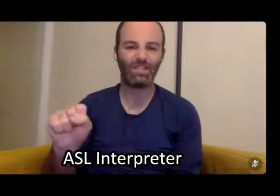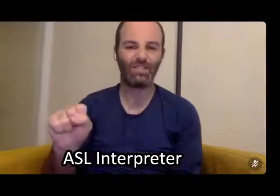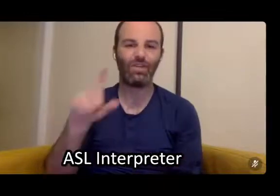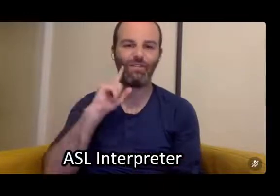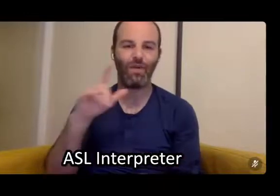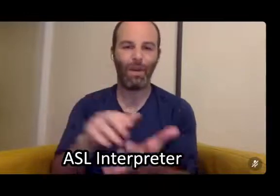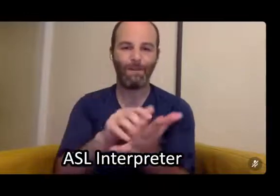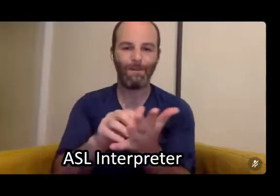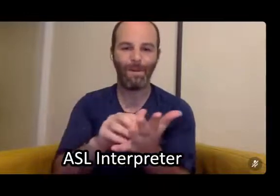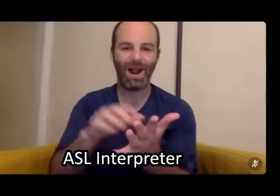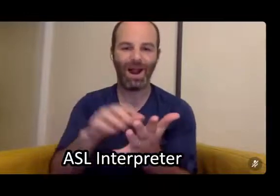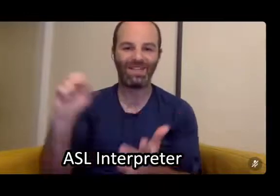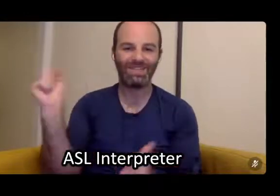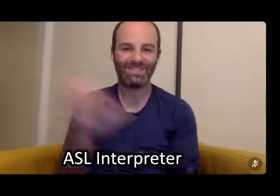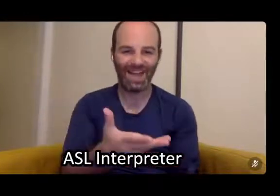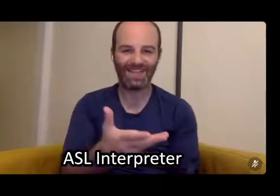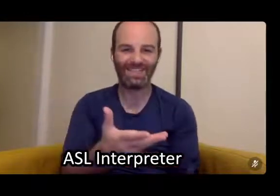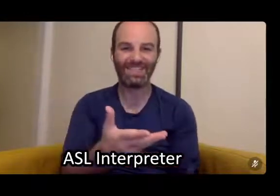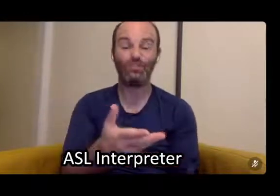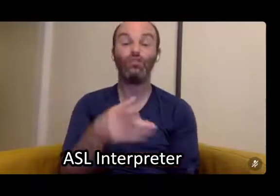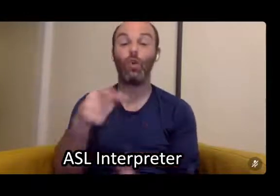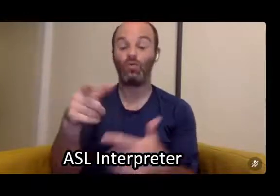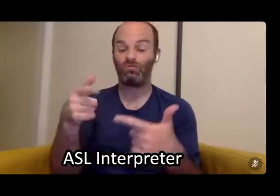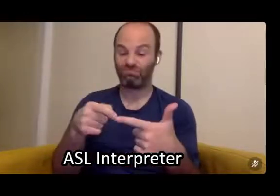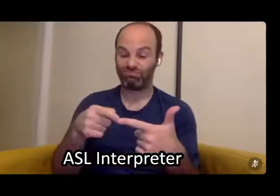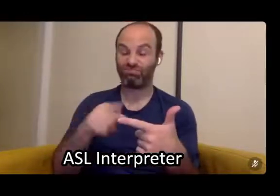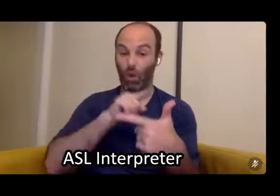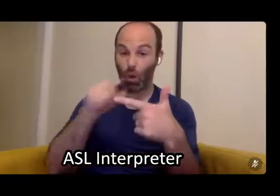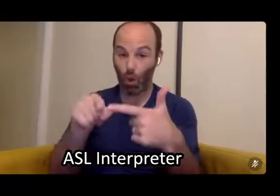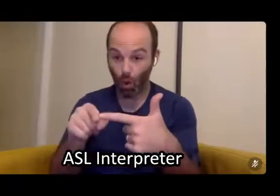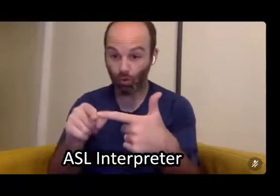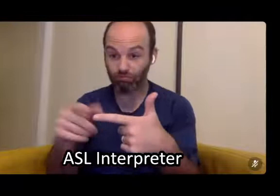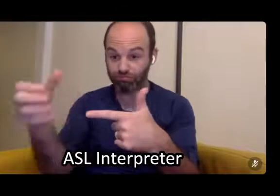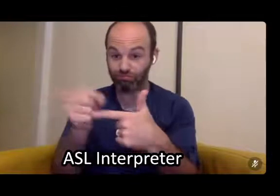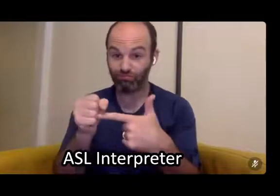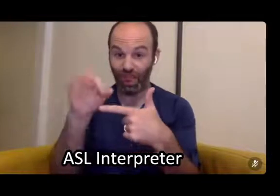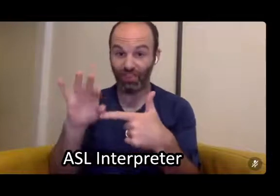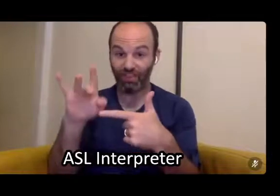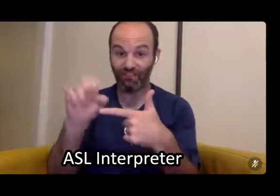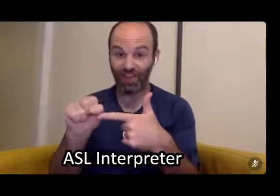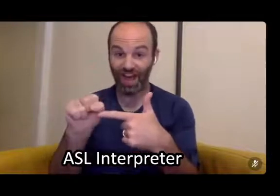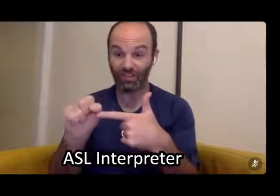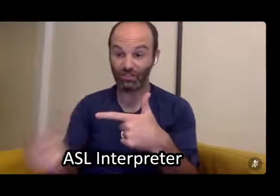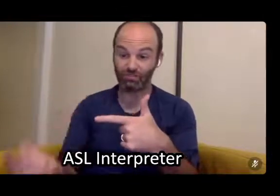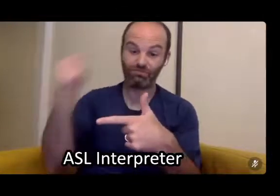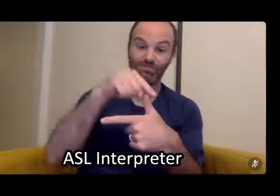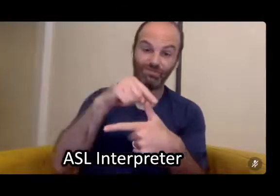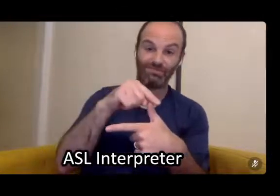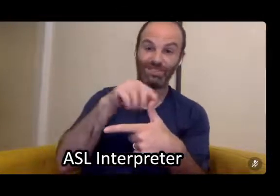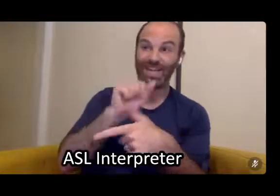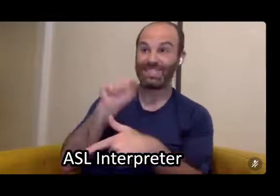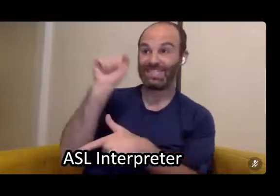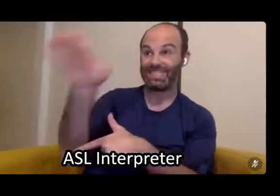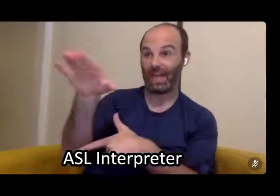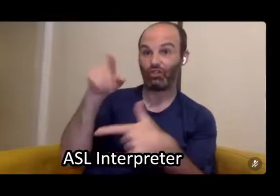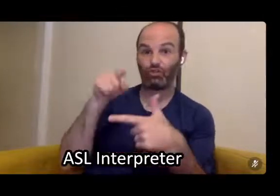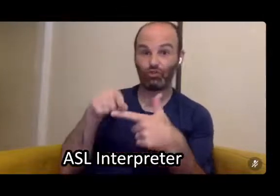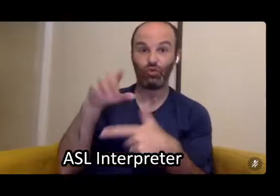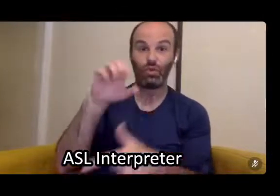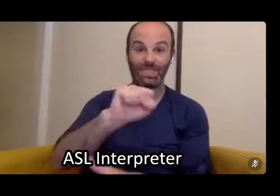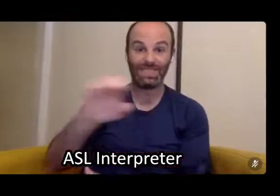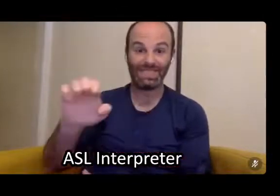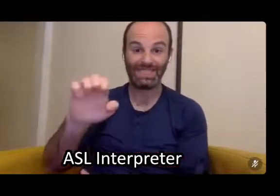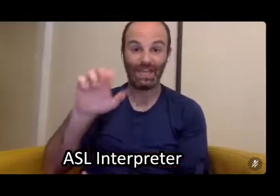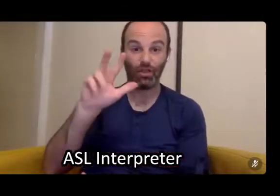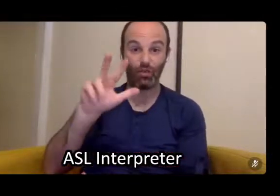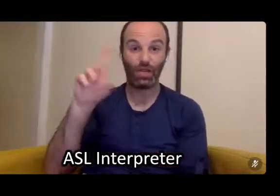either send them to c3d.org to get them printed, or if you're in a city like Jared and